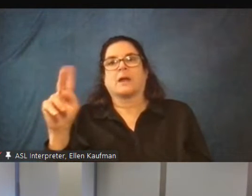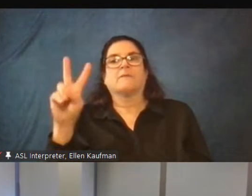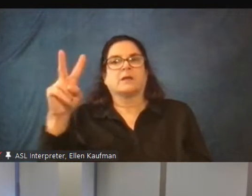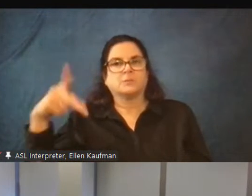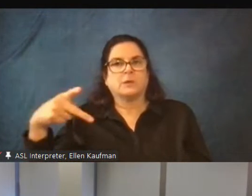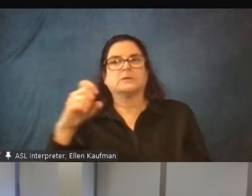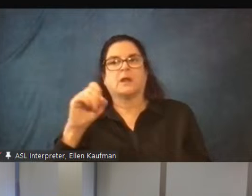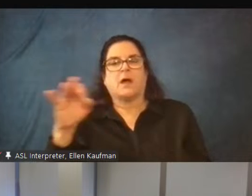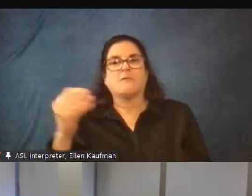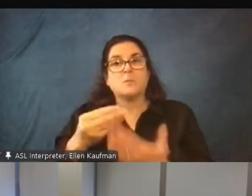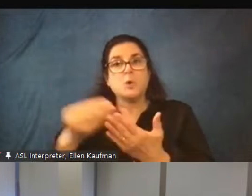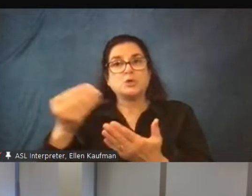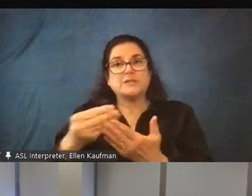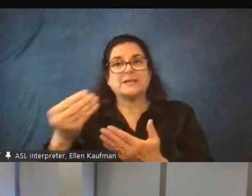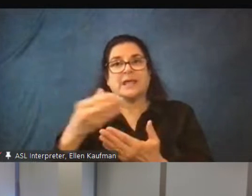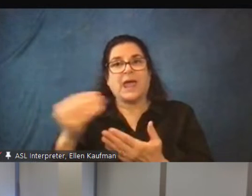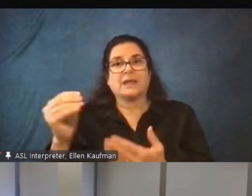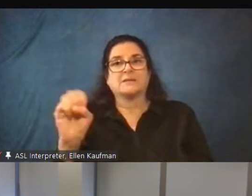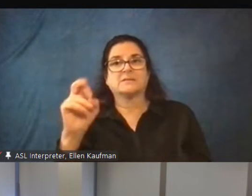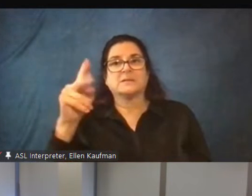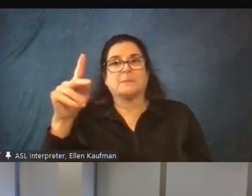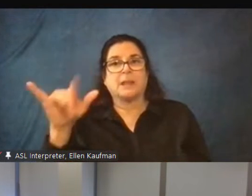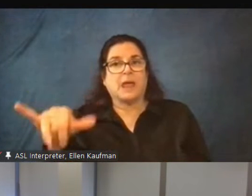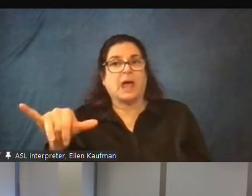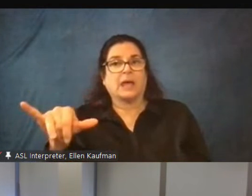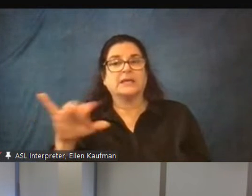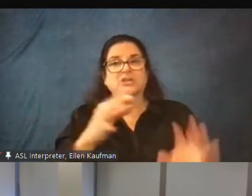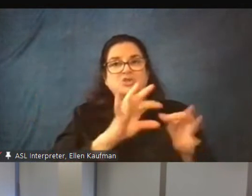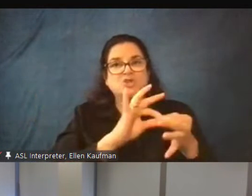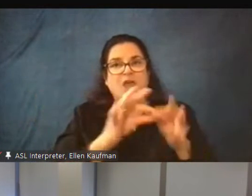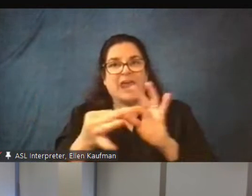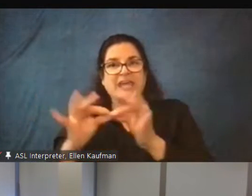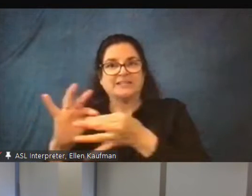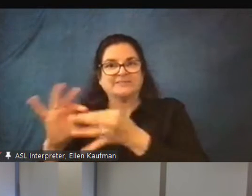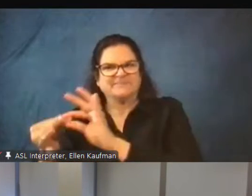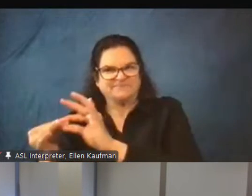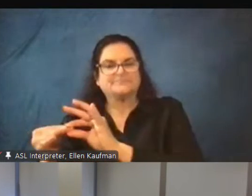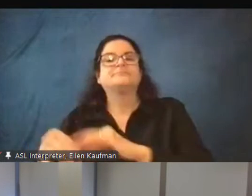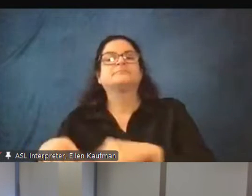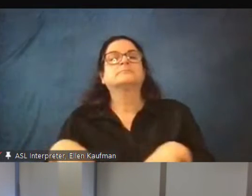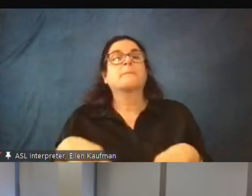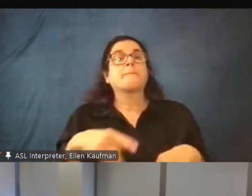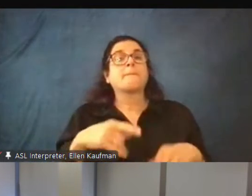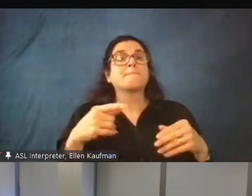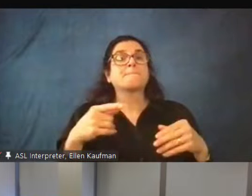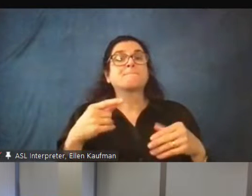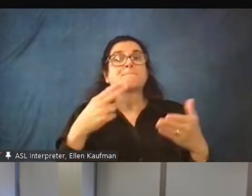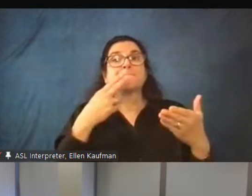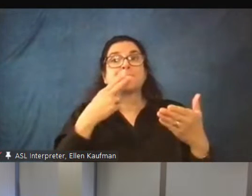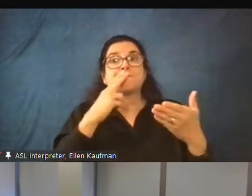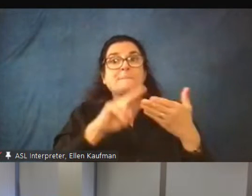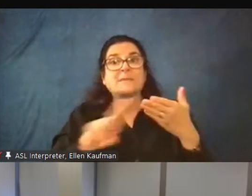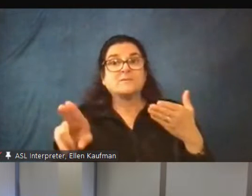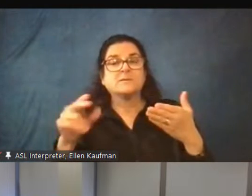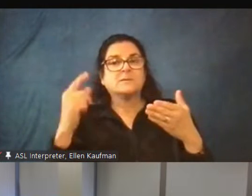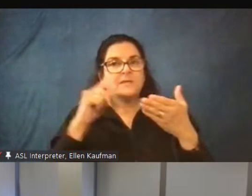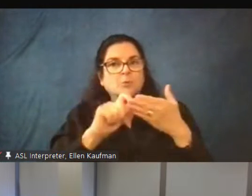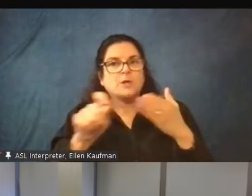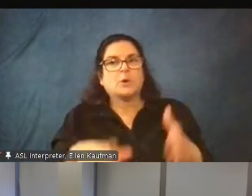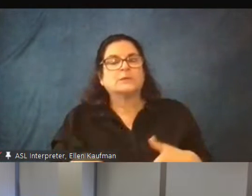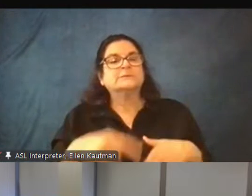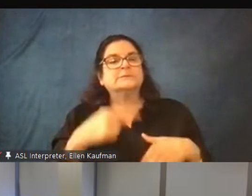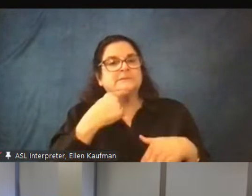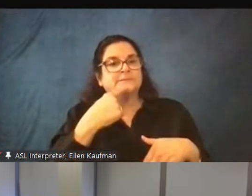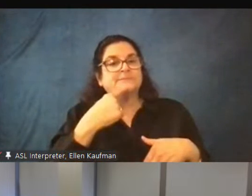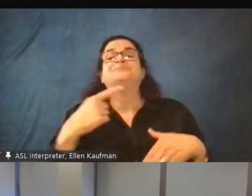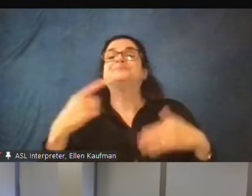Director Jakes, there are no further questions. You may now move to contract C1. C1 is a contract award